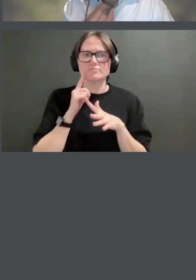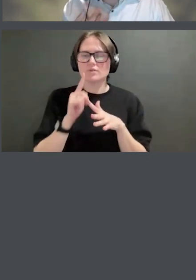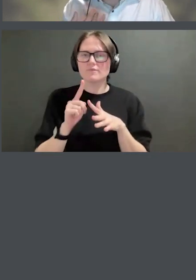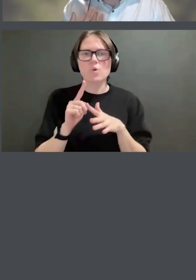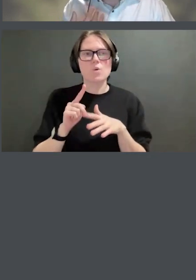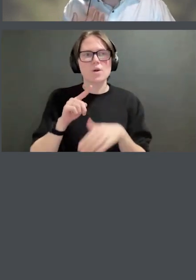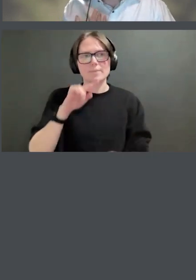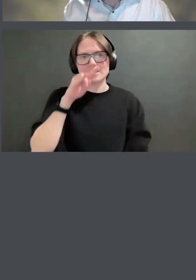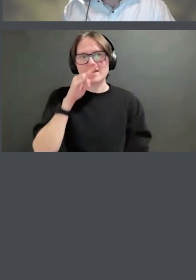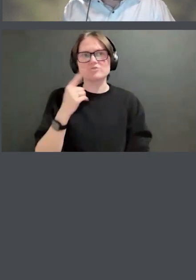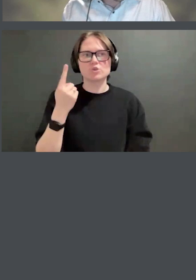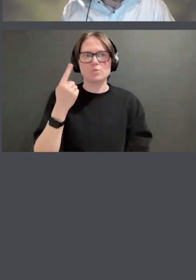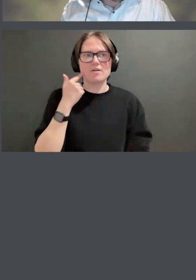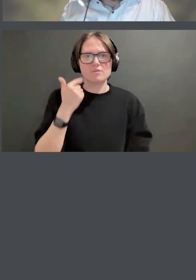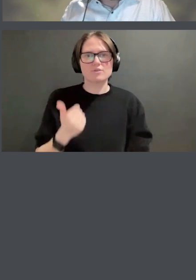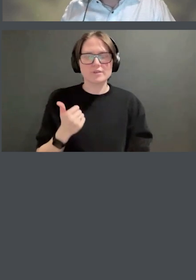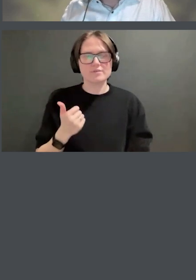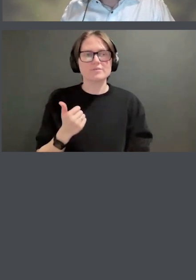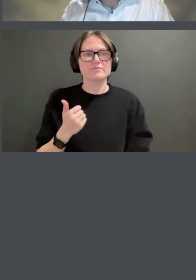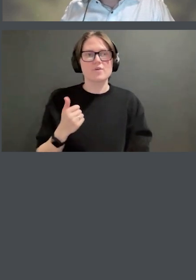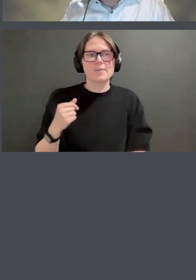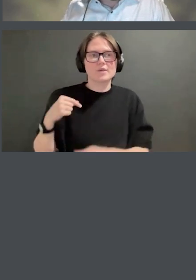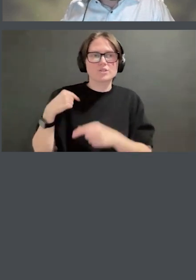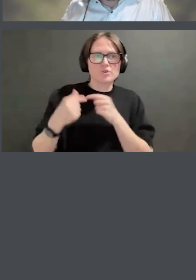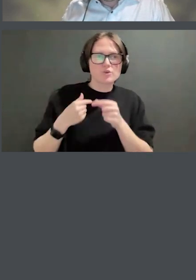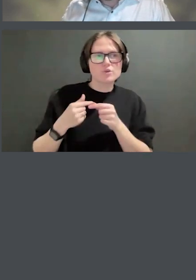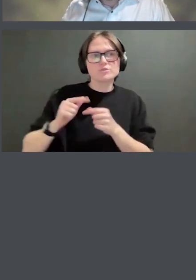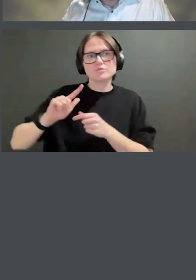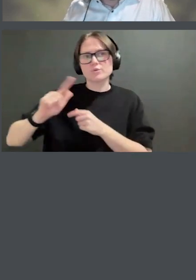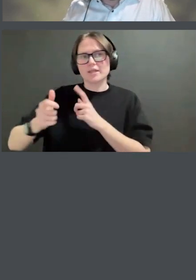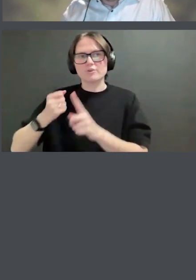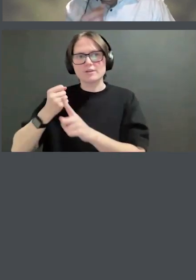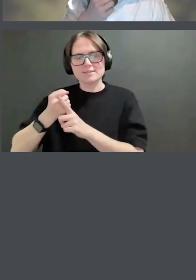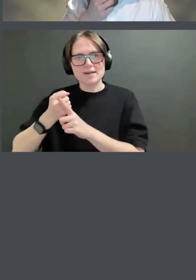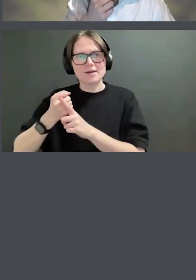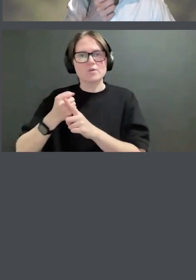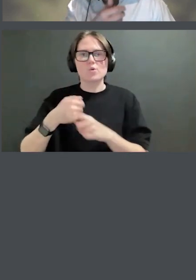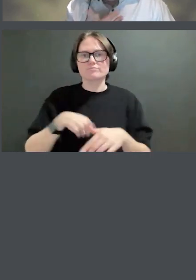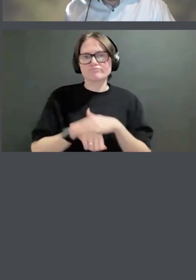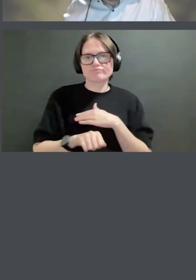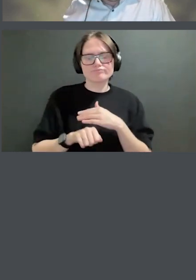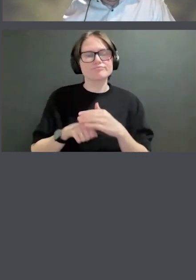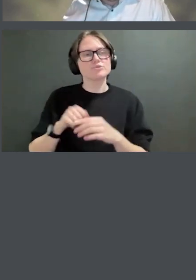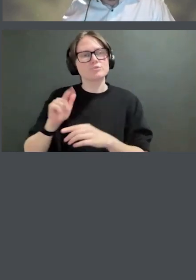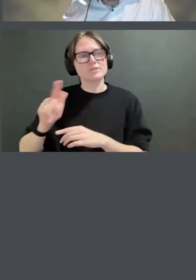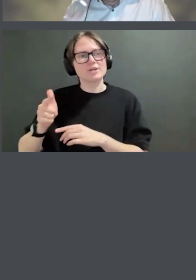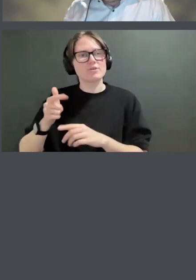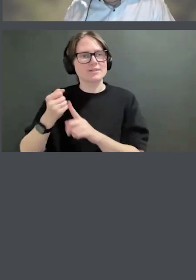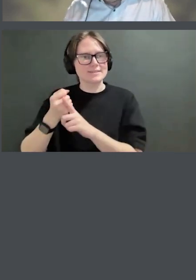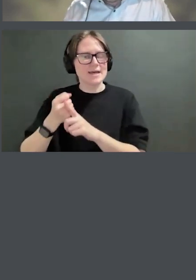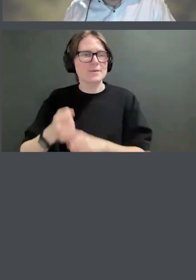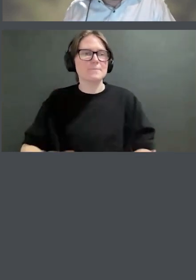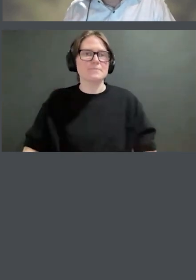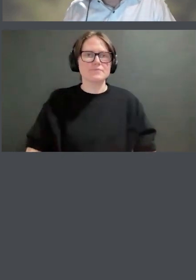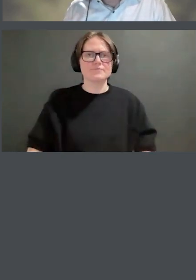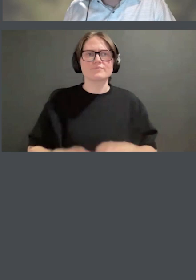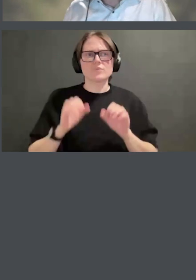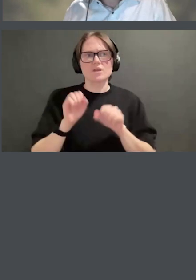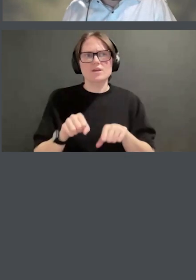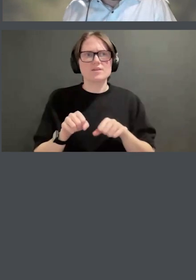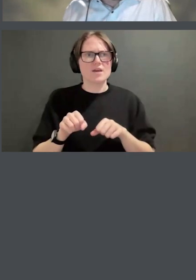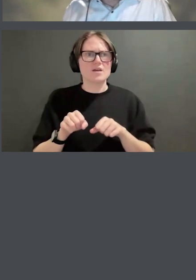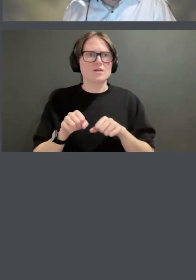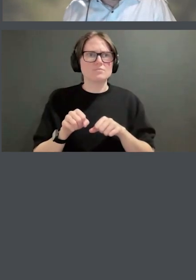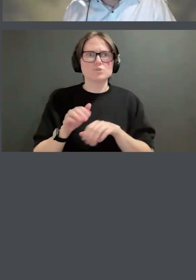loss, from congenital to later onset. It can present relatively slowly over